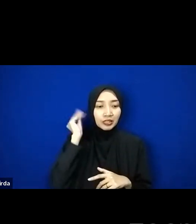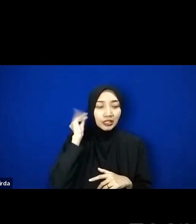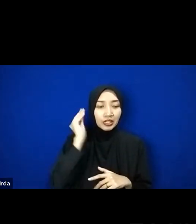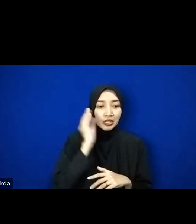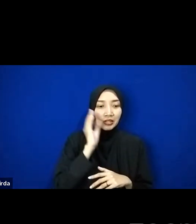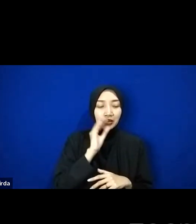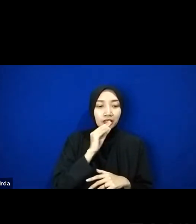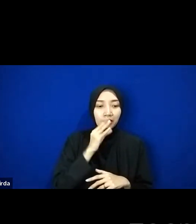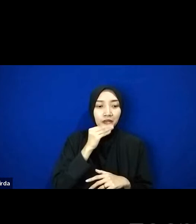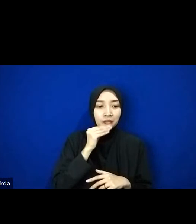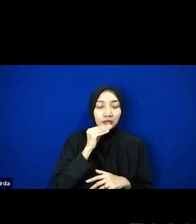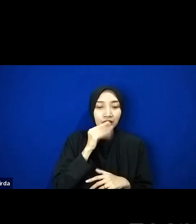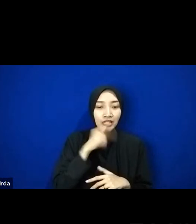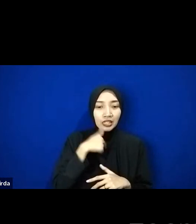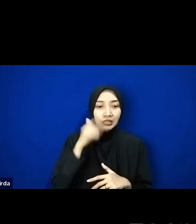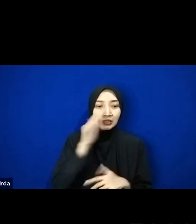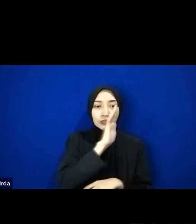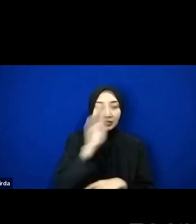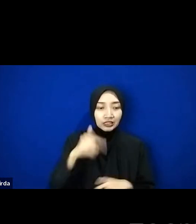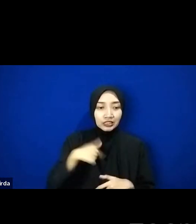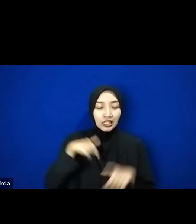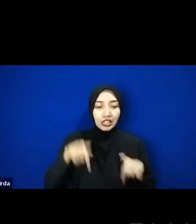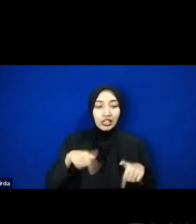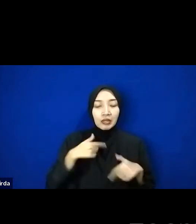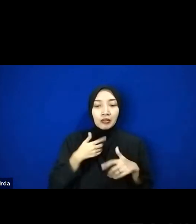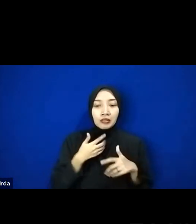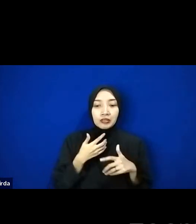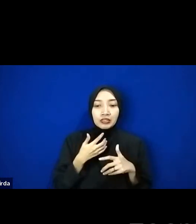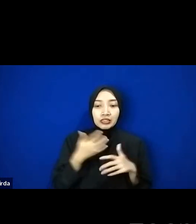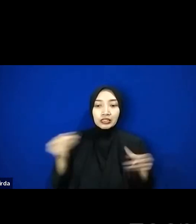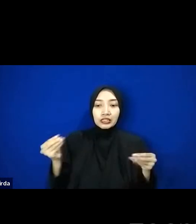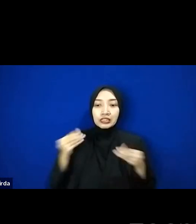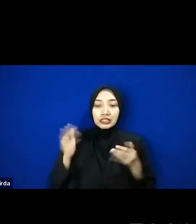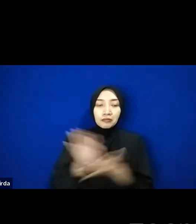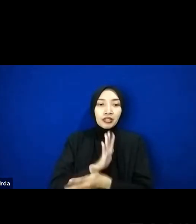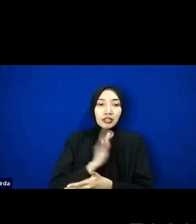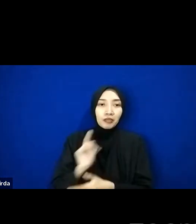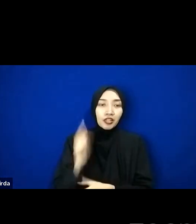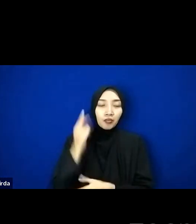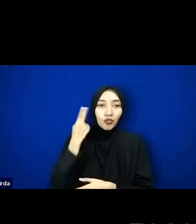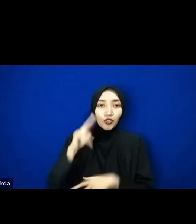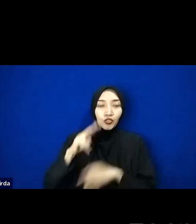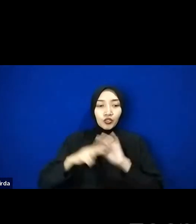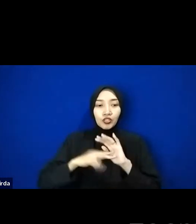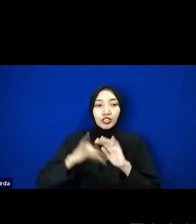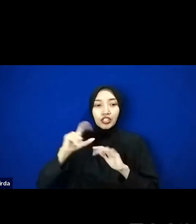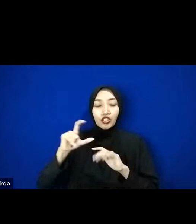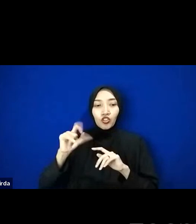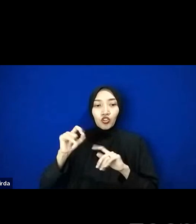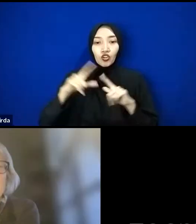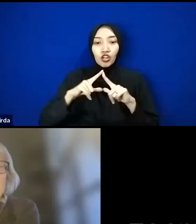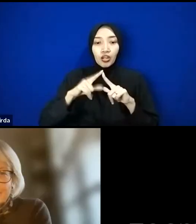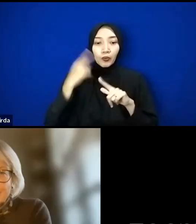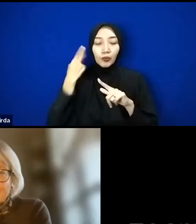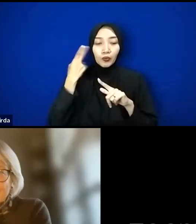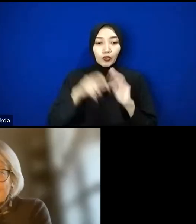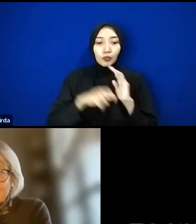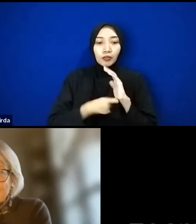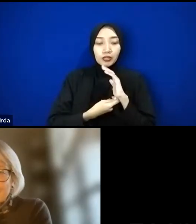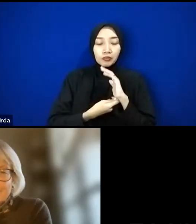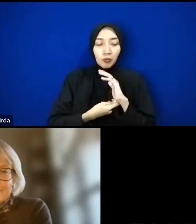give the first chance to Nicola to respond about the research